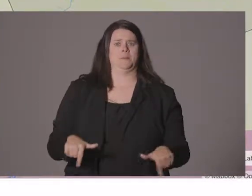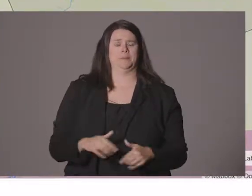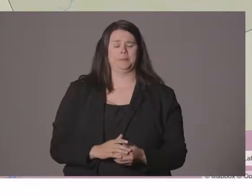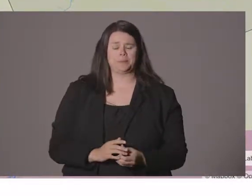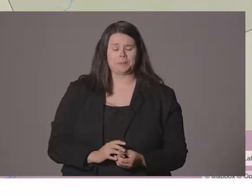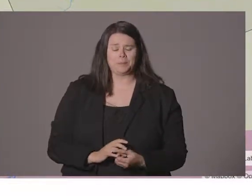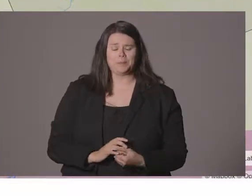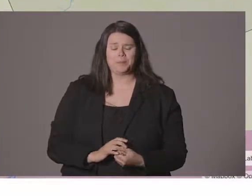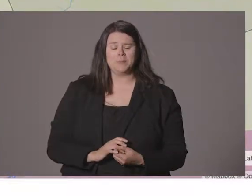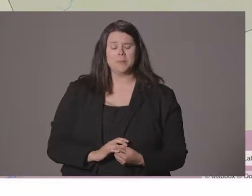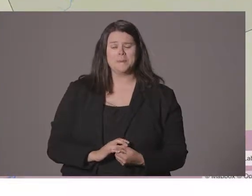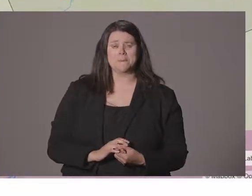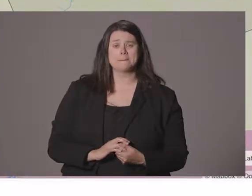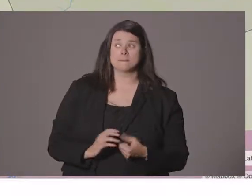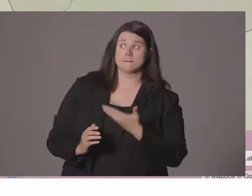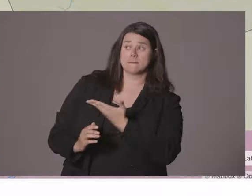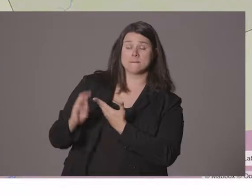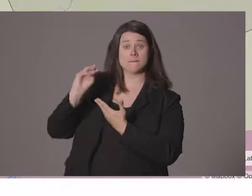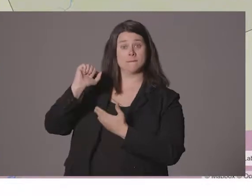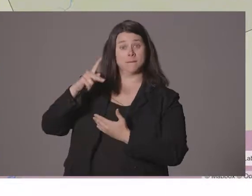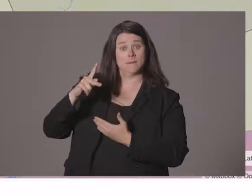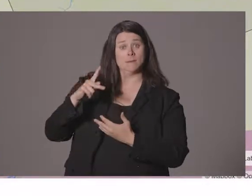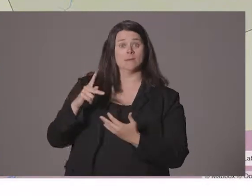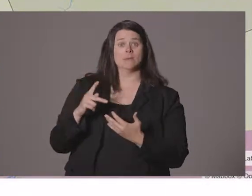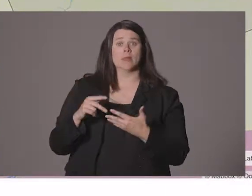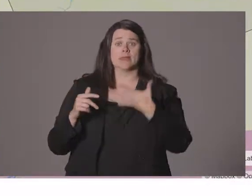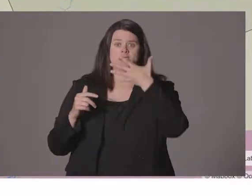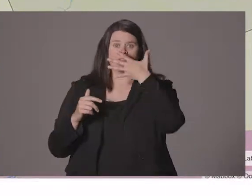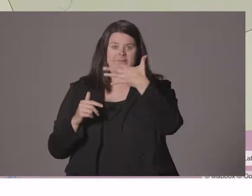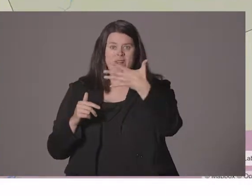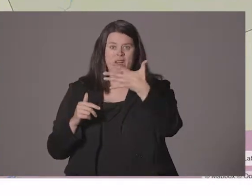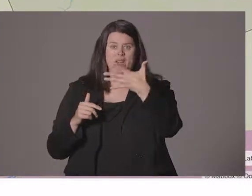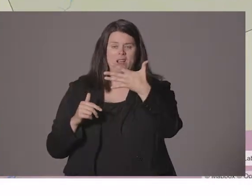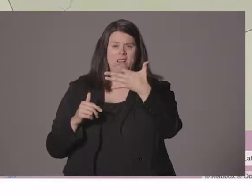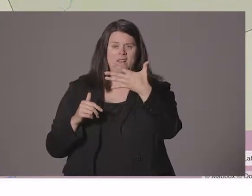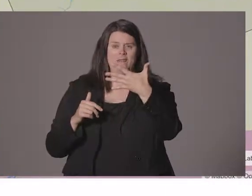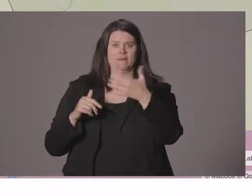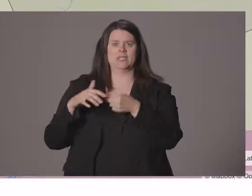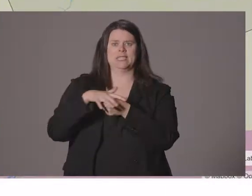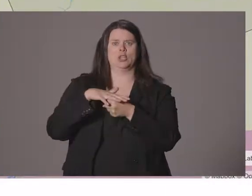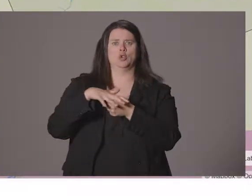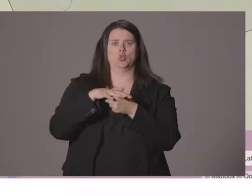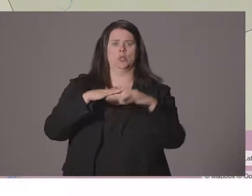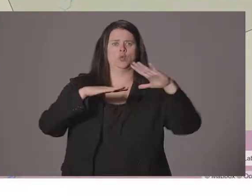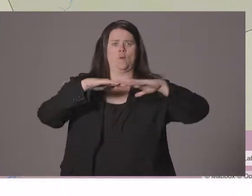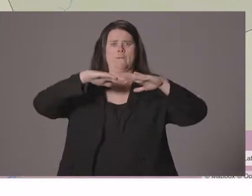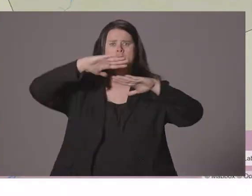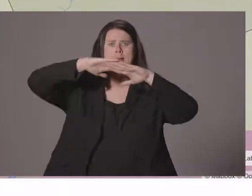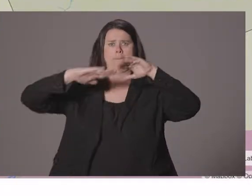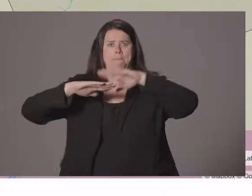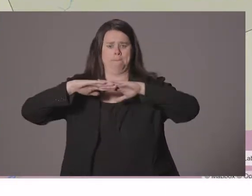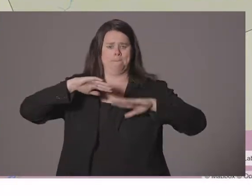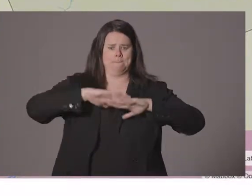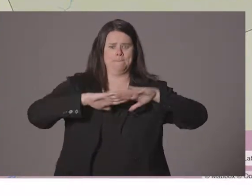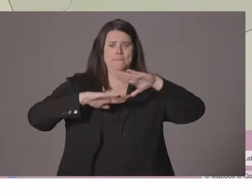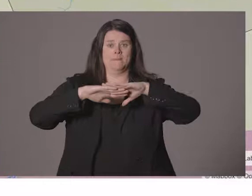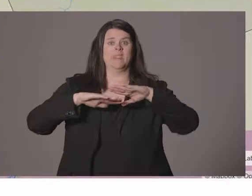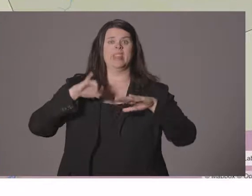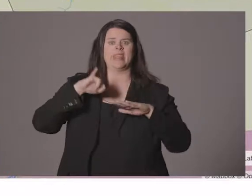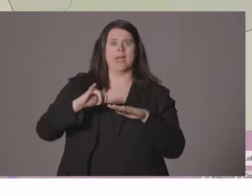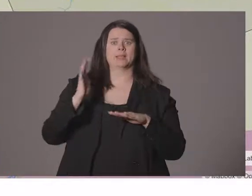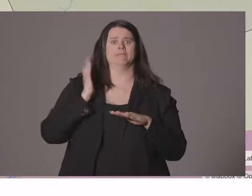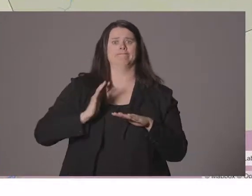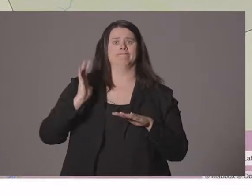there are 5 different overlapping territories in this particular region of Wisconsin. These are the ancestral people of where we are doing the